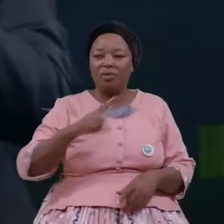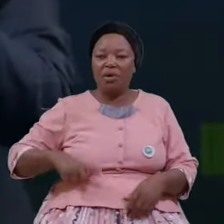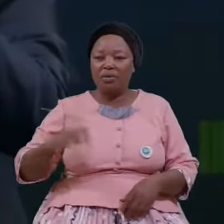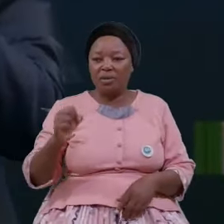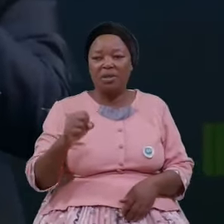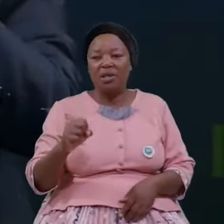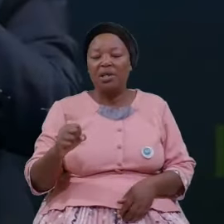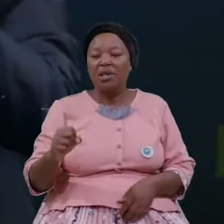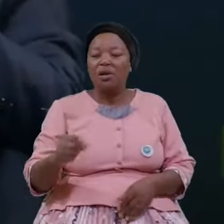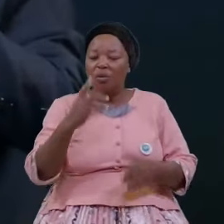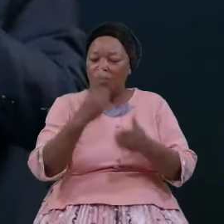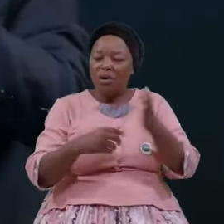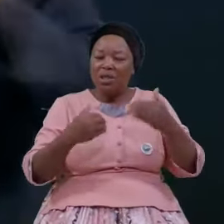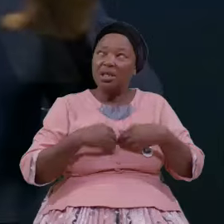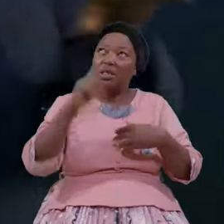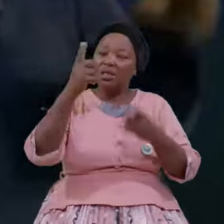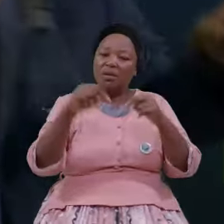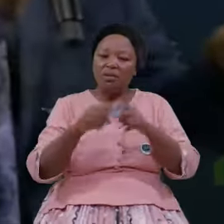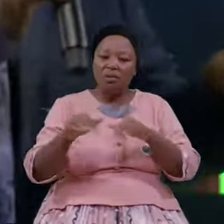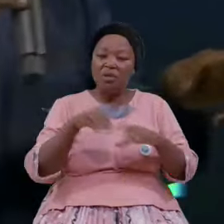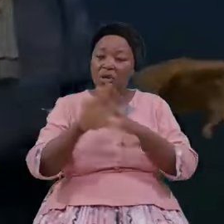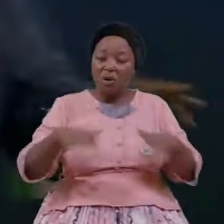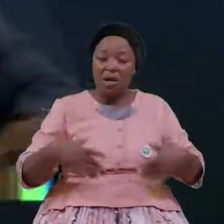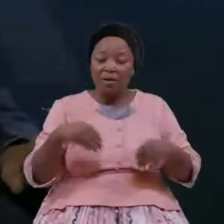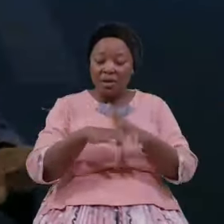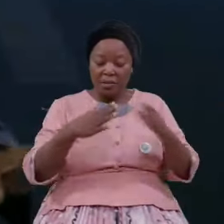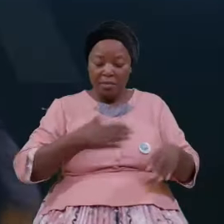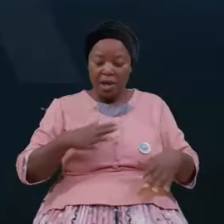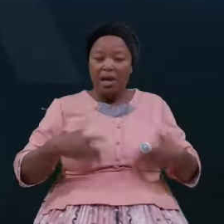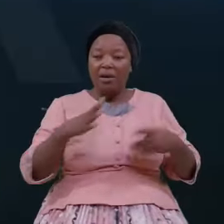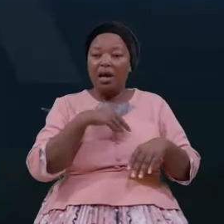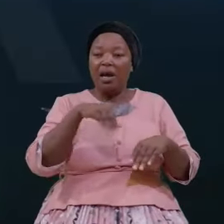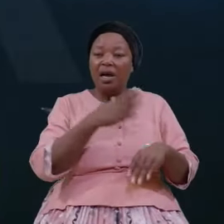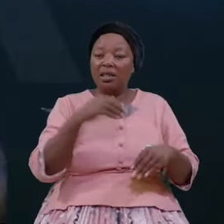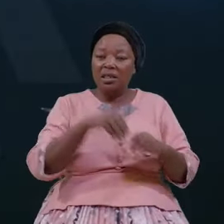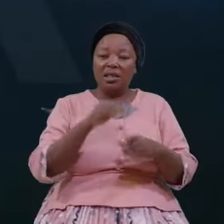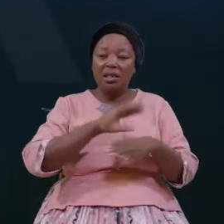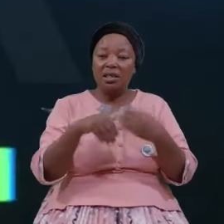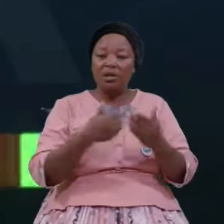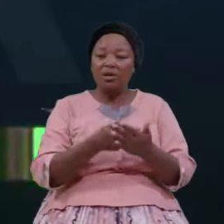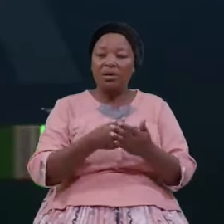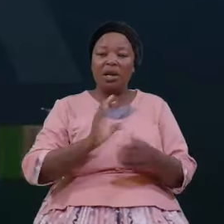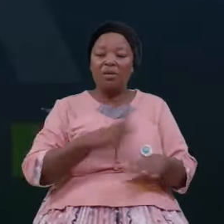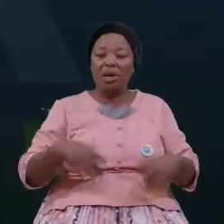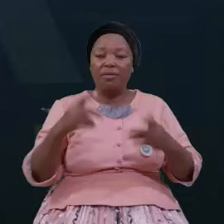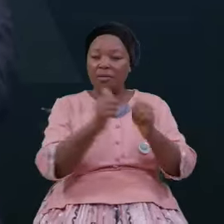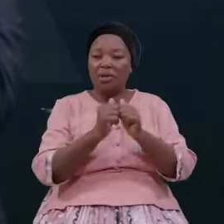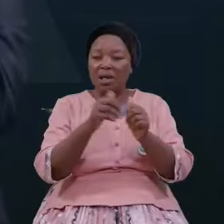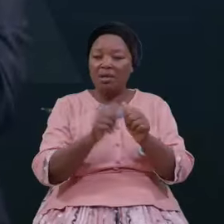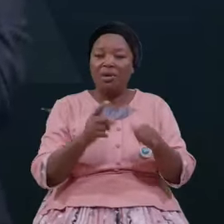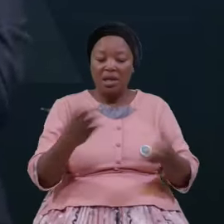life, in my life, in our life, everywhere, here at the Alpha location, and over